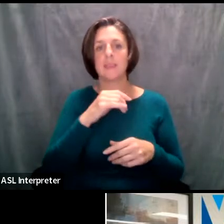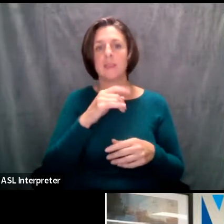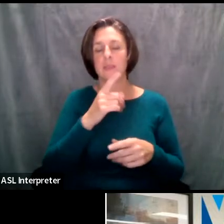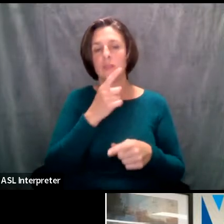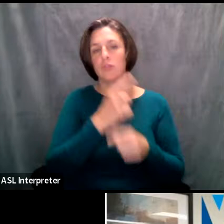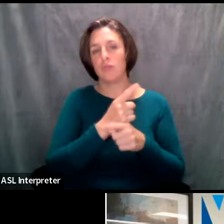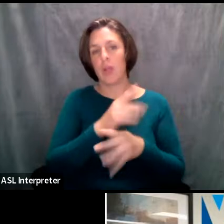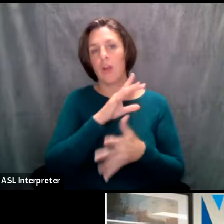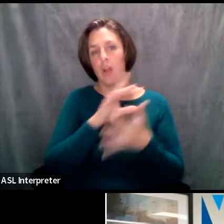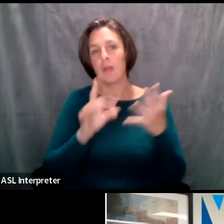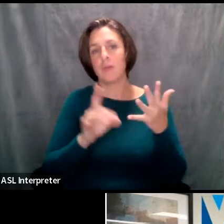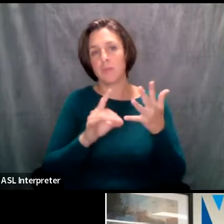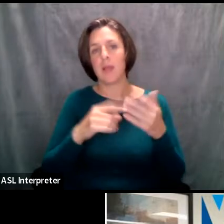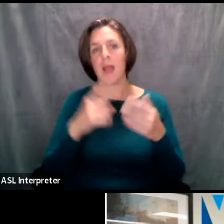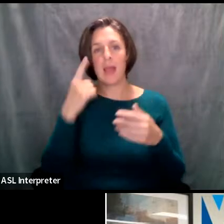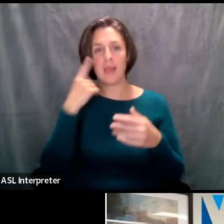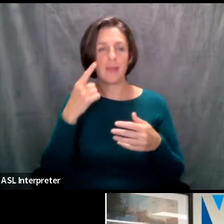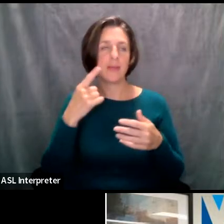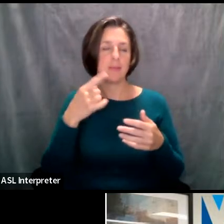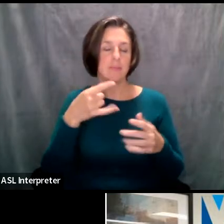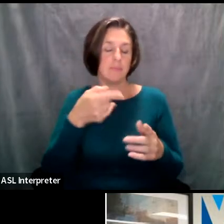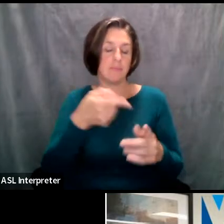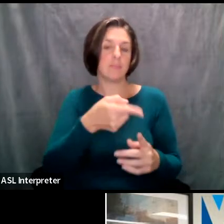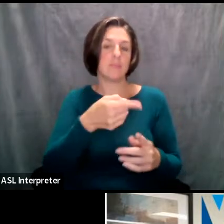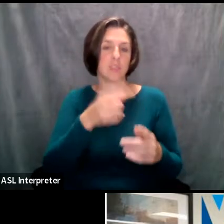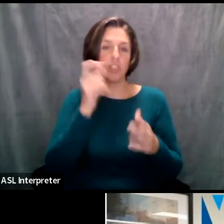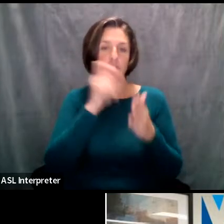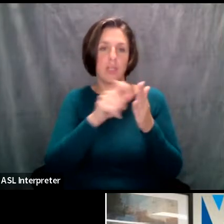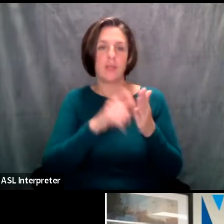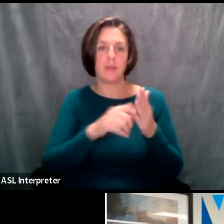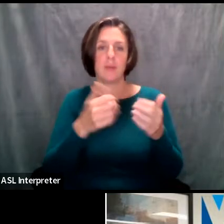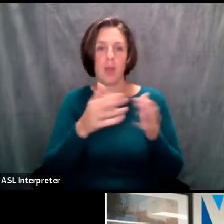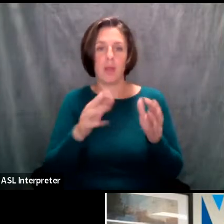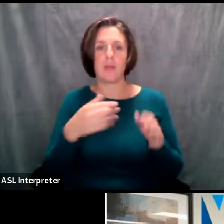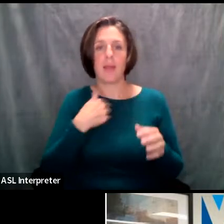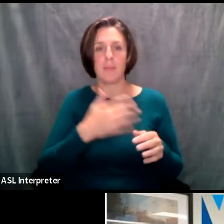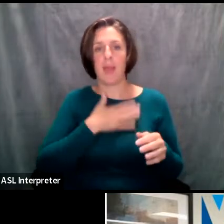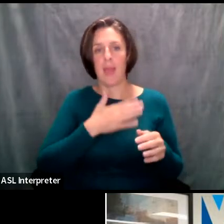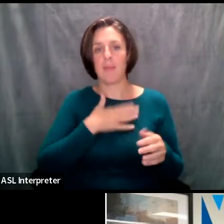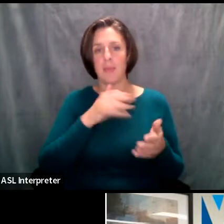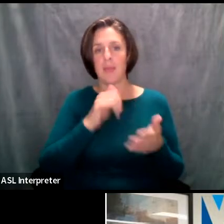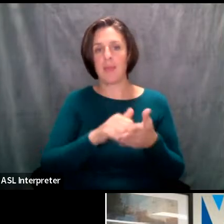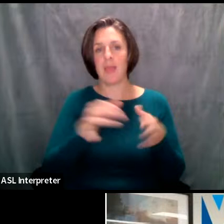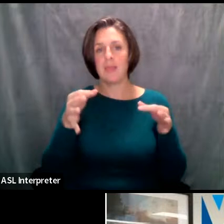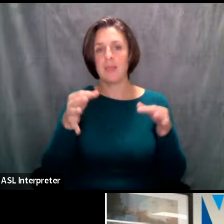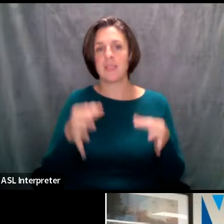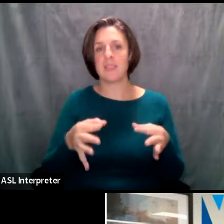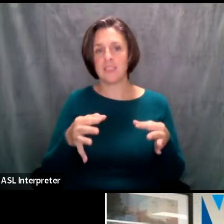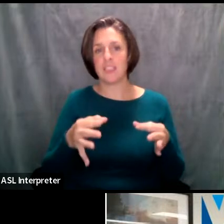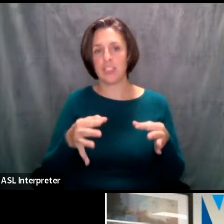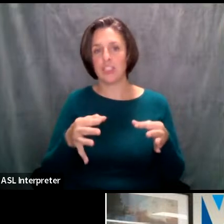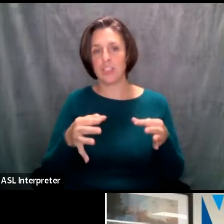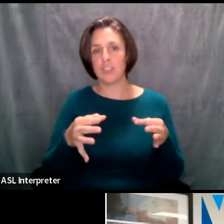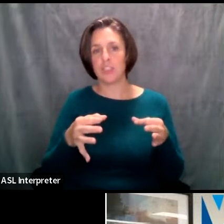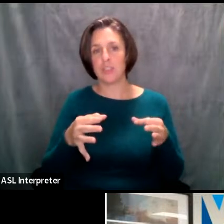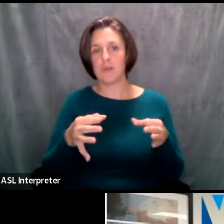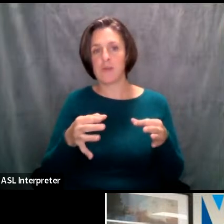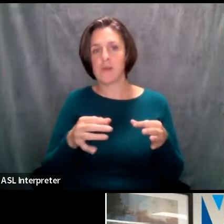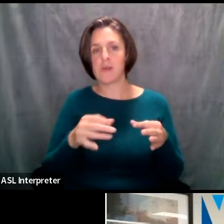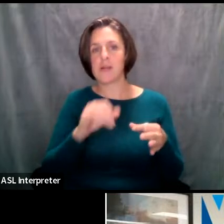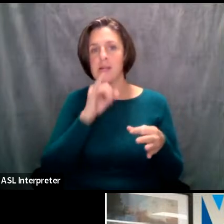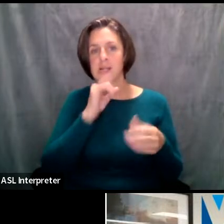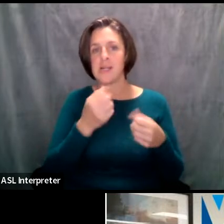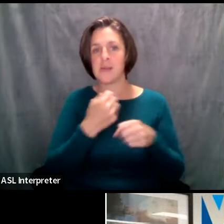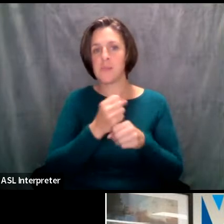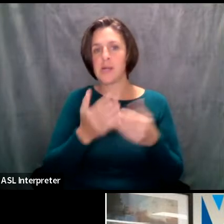think it ticks the boxes, and I'm actually happy that the decision is made easy